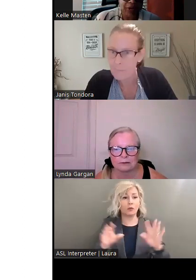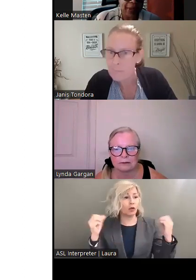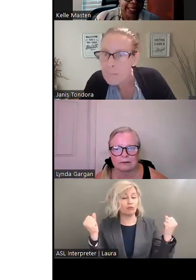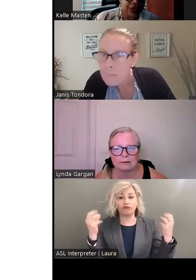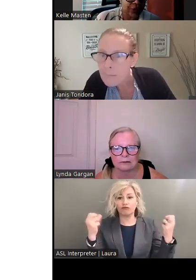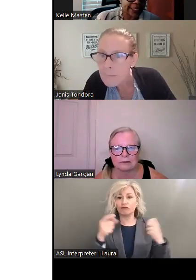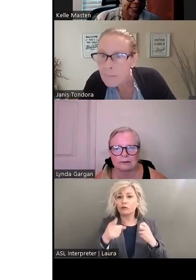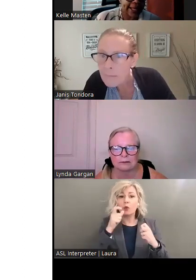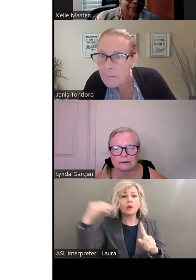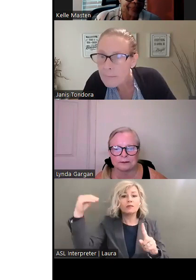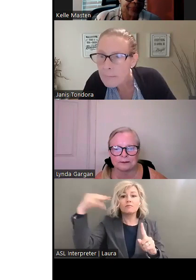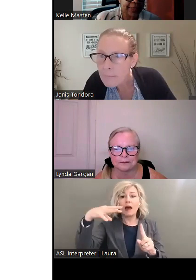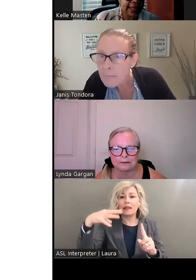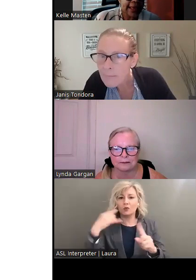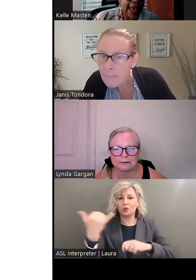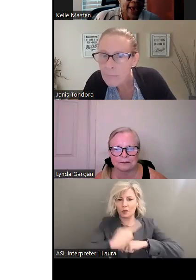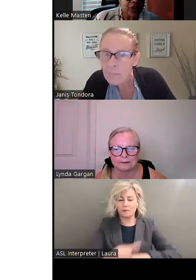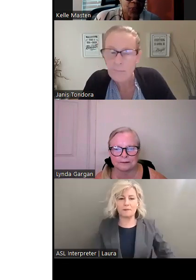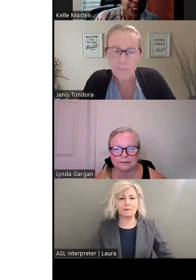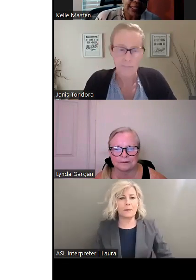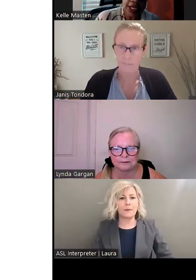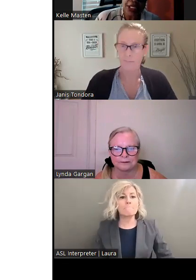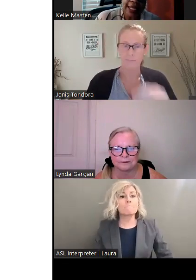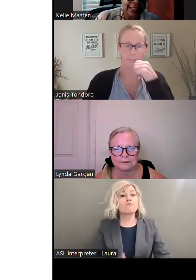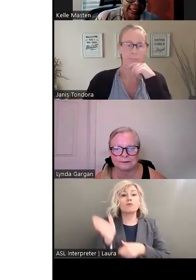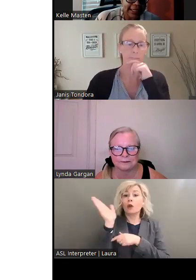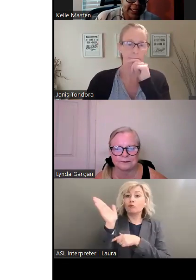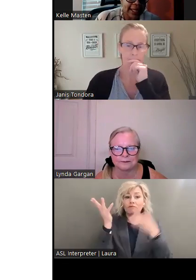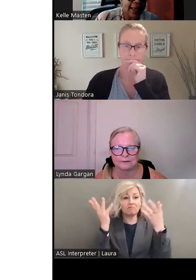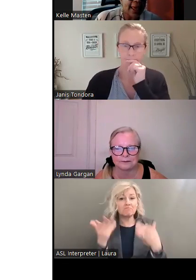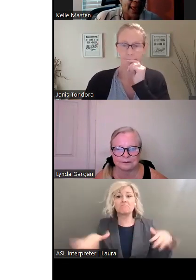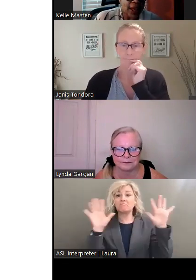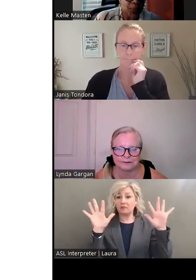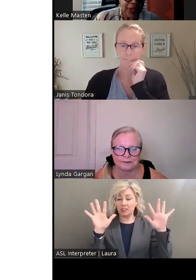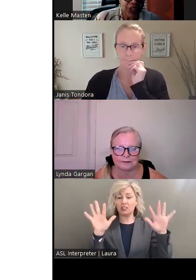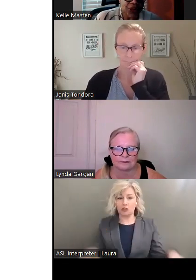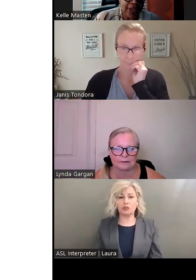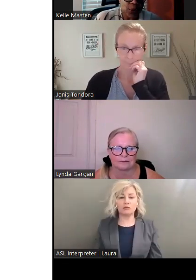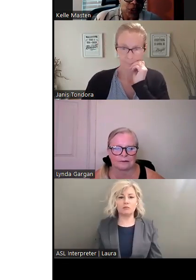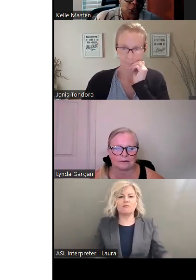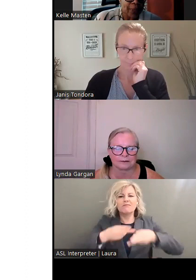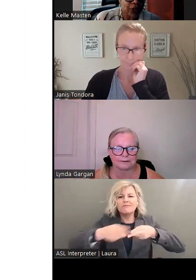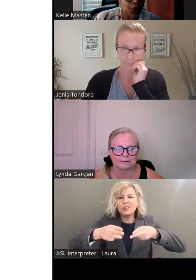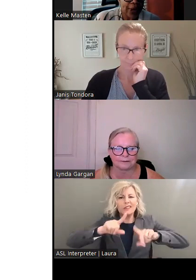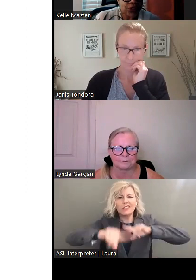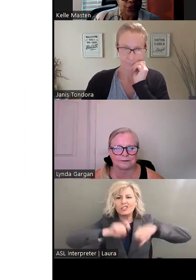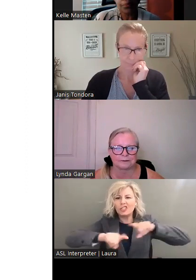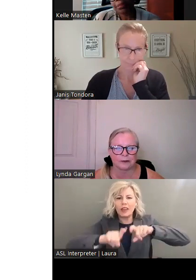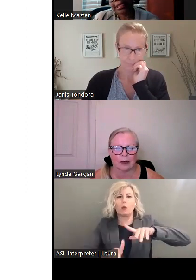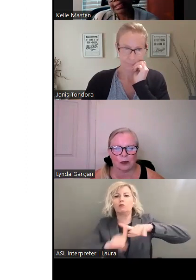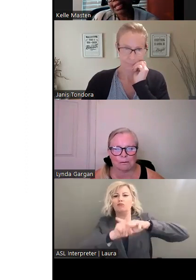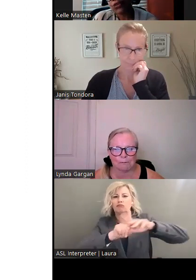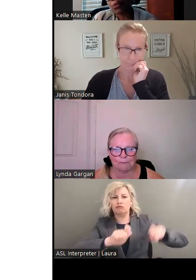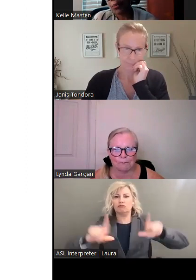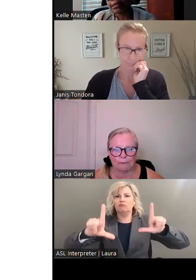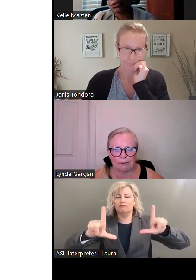on everybody's screen today. After the presentation has ended, a brief survey will show up in your browser.